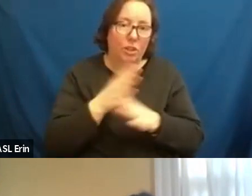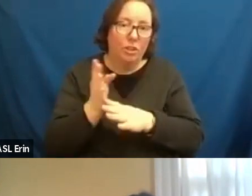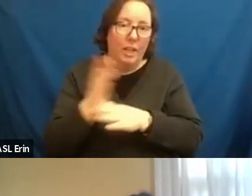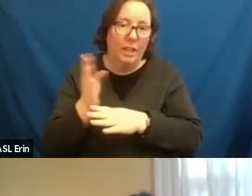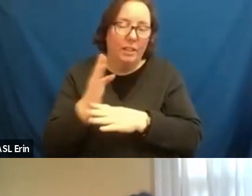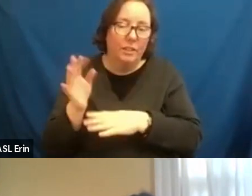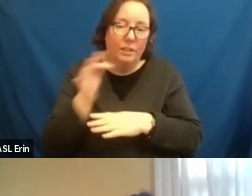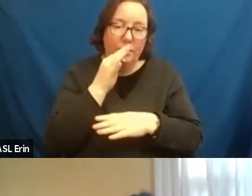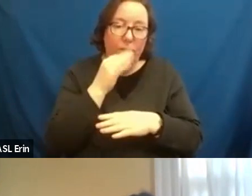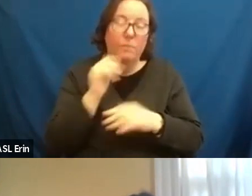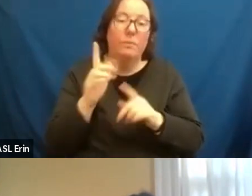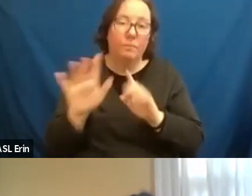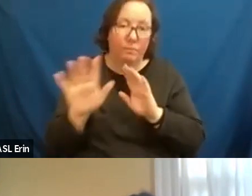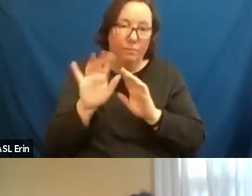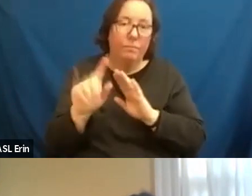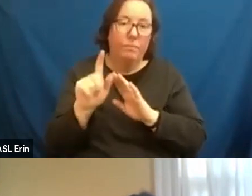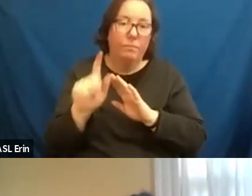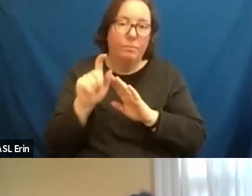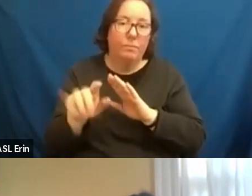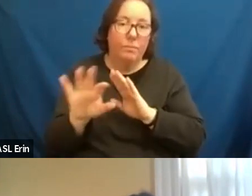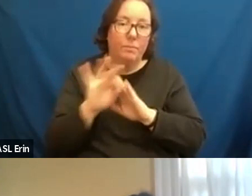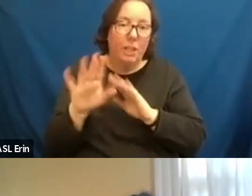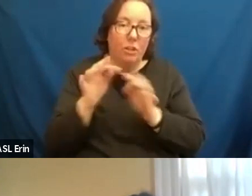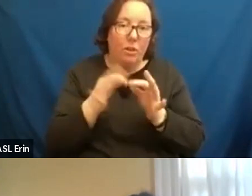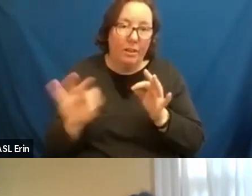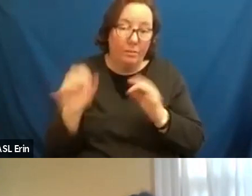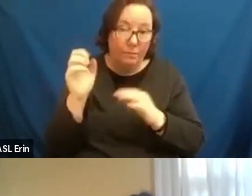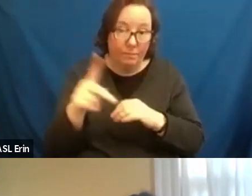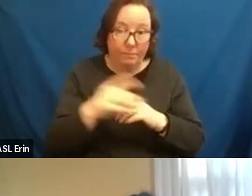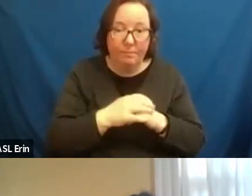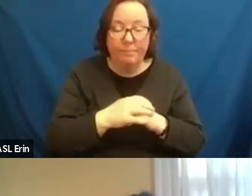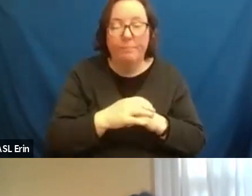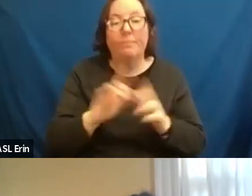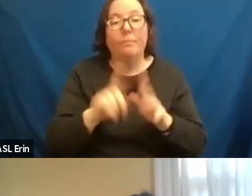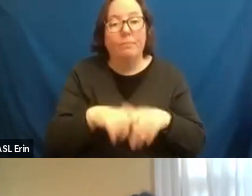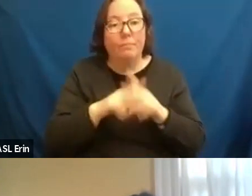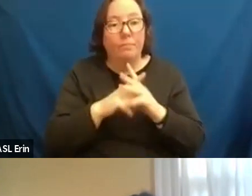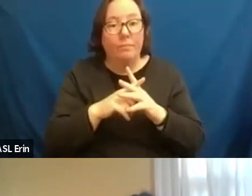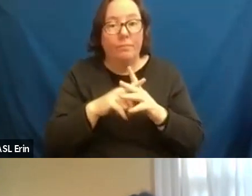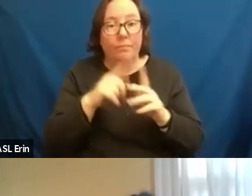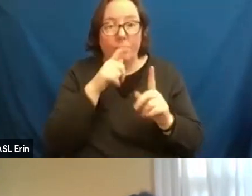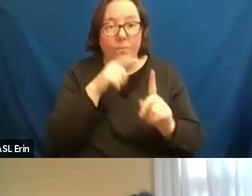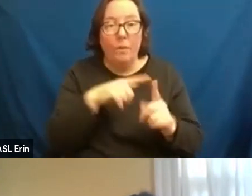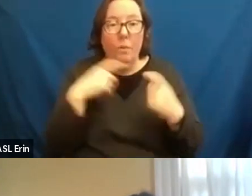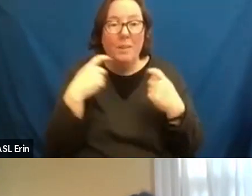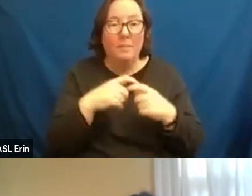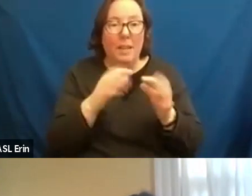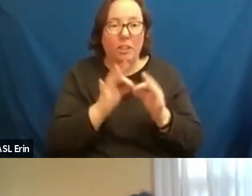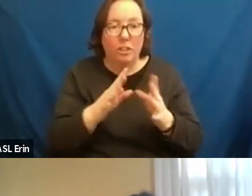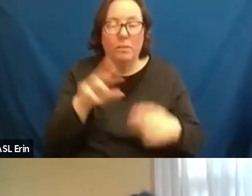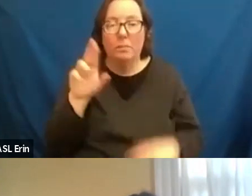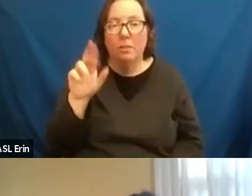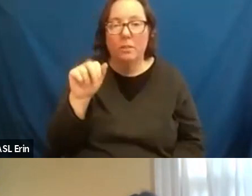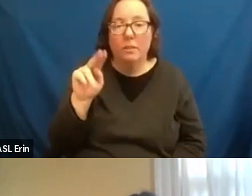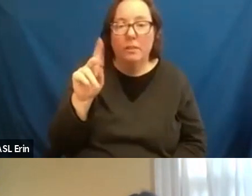the icon to select your language preference. Beginning with our Spanish interpreter is